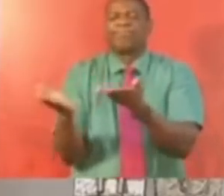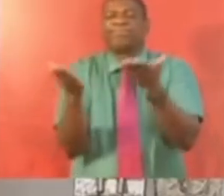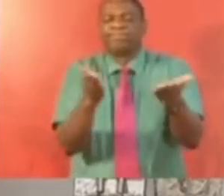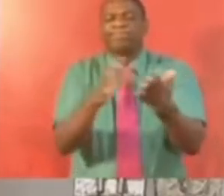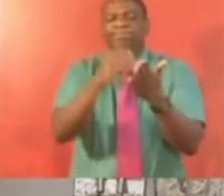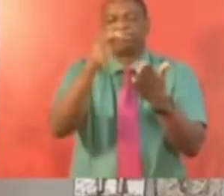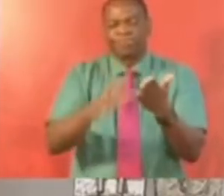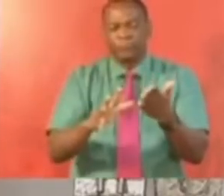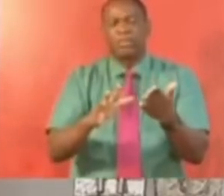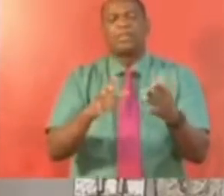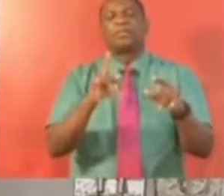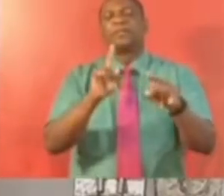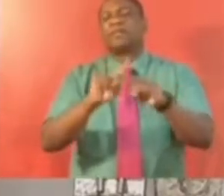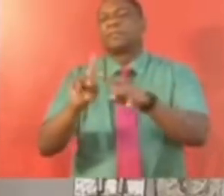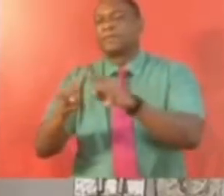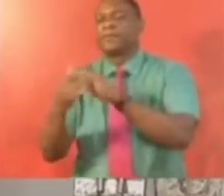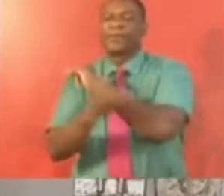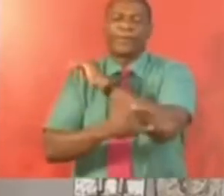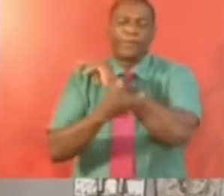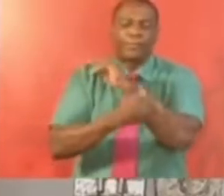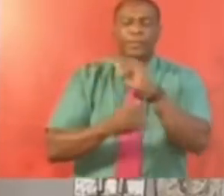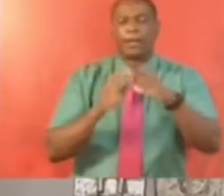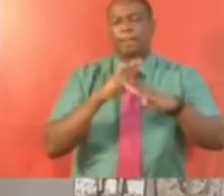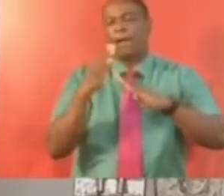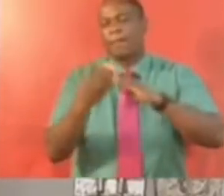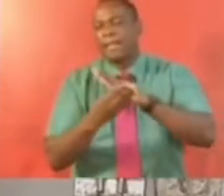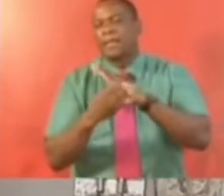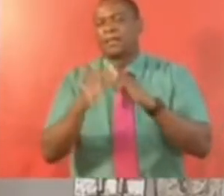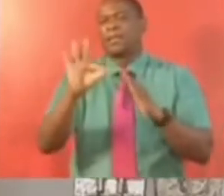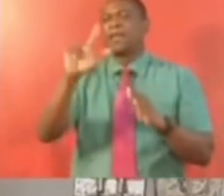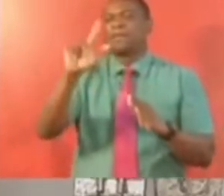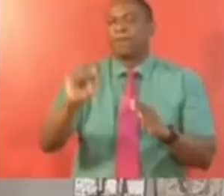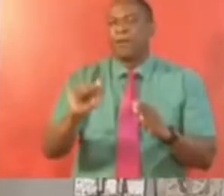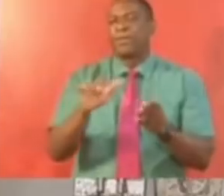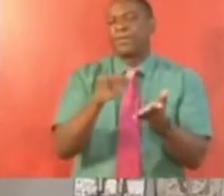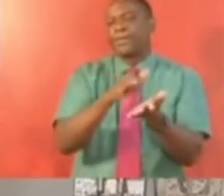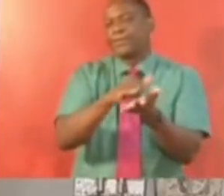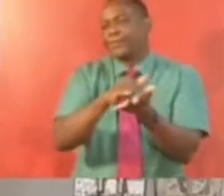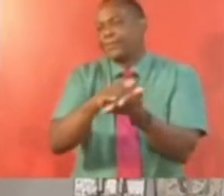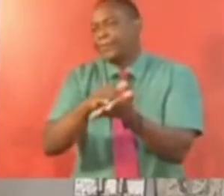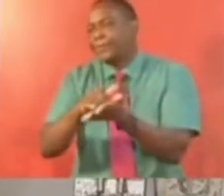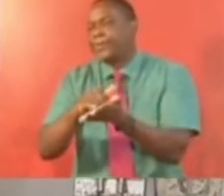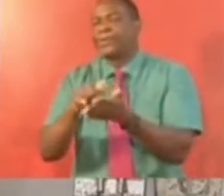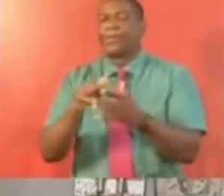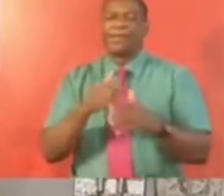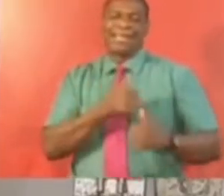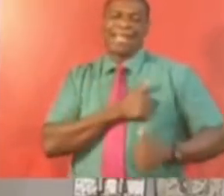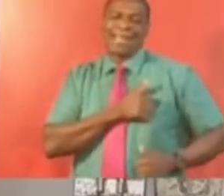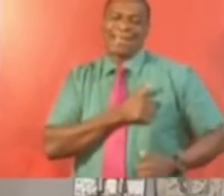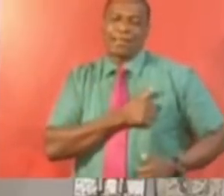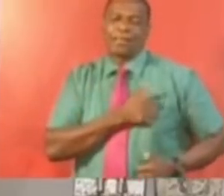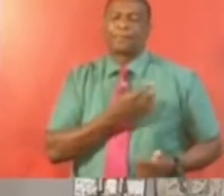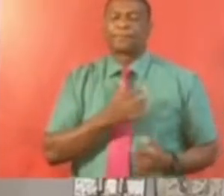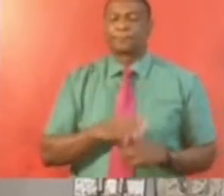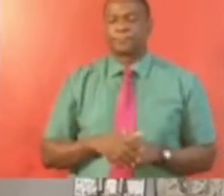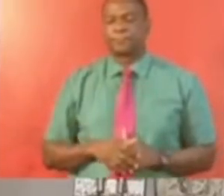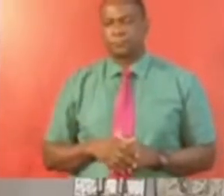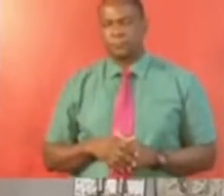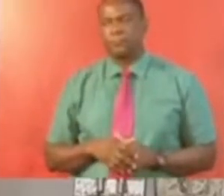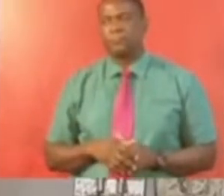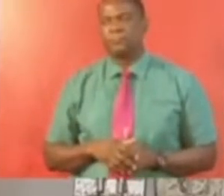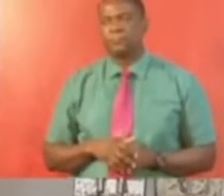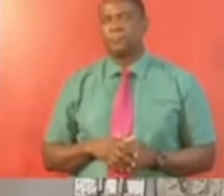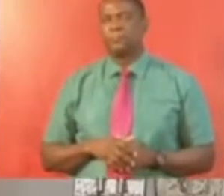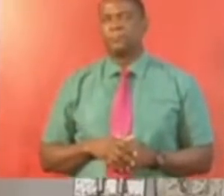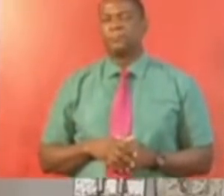for example, Barbados, and to Florida, to New York, and to Canada, for them then to jump off. So